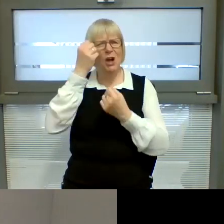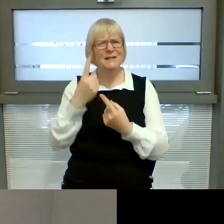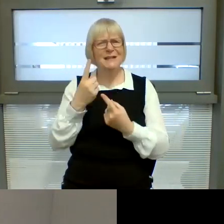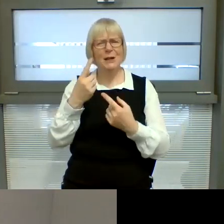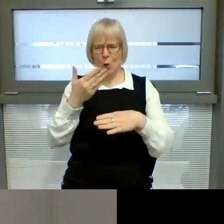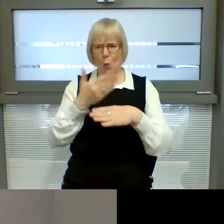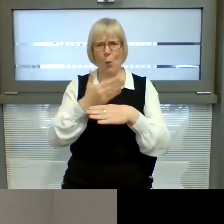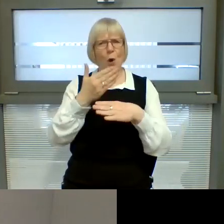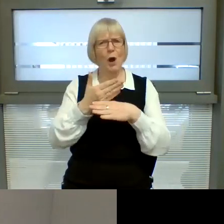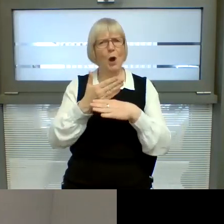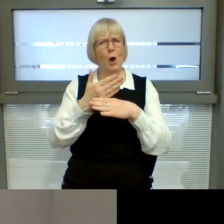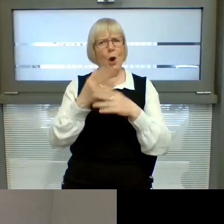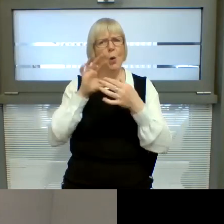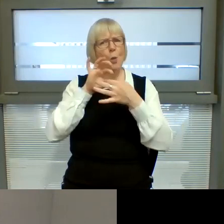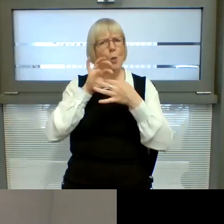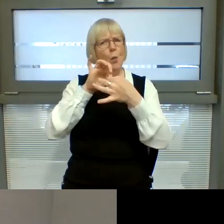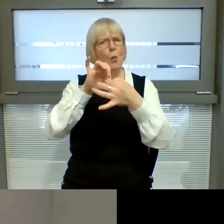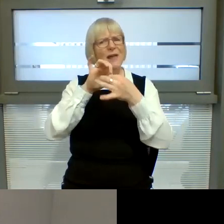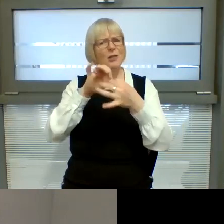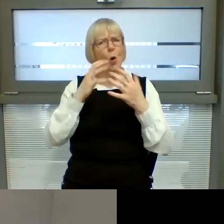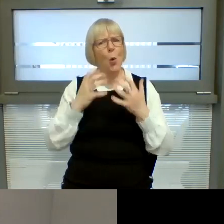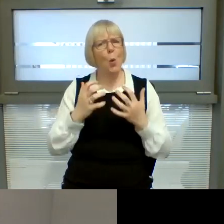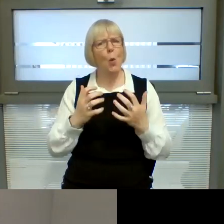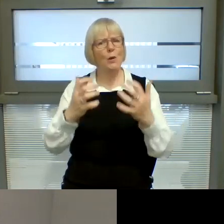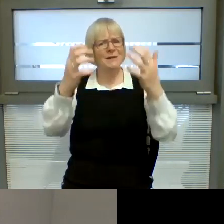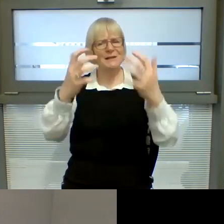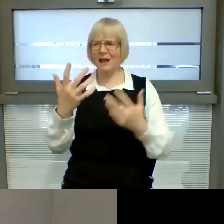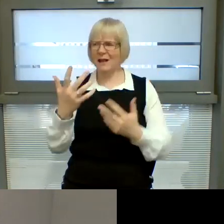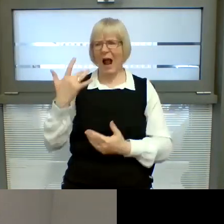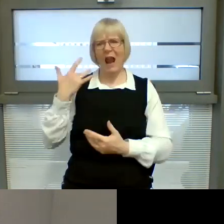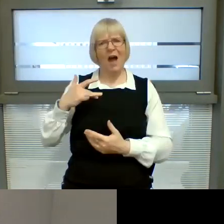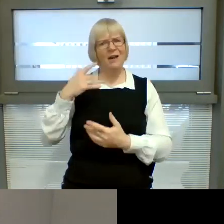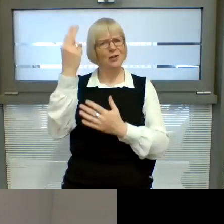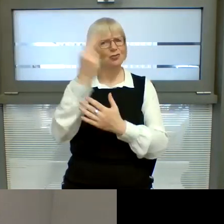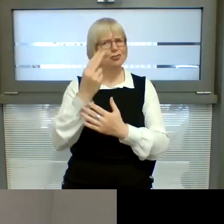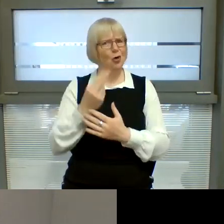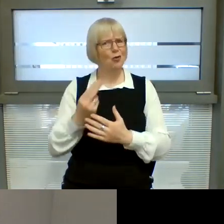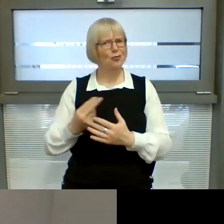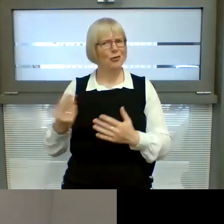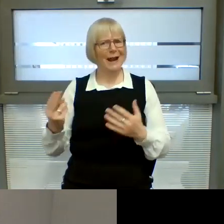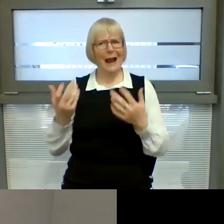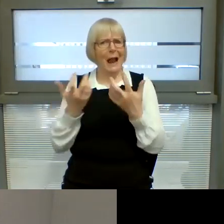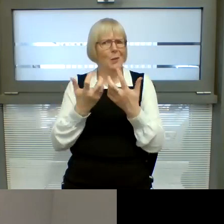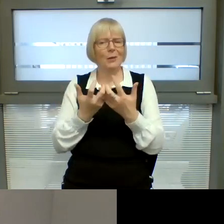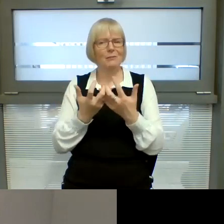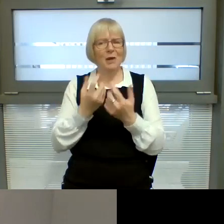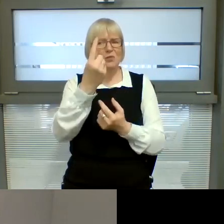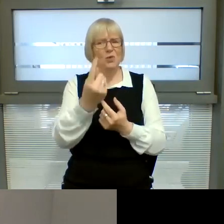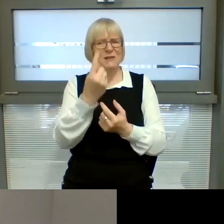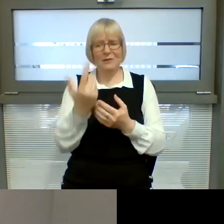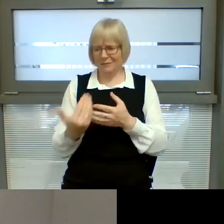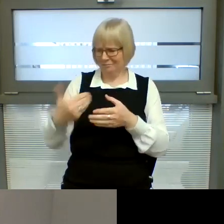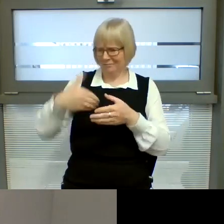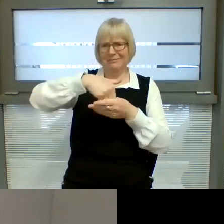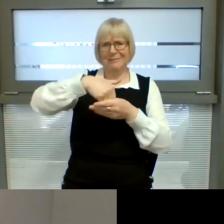with audiences, you know, this kind of live drawing come about, and to what aspect do you bring a performance to that, or is